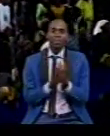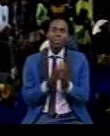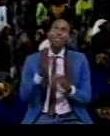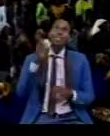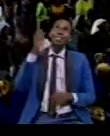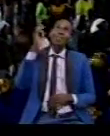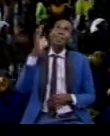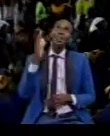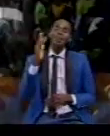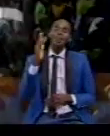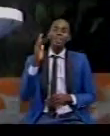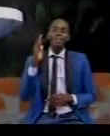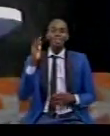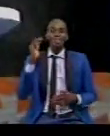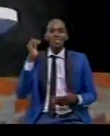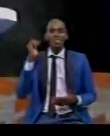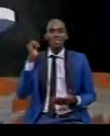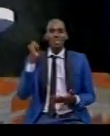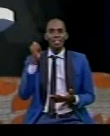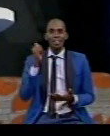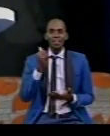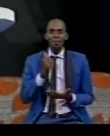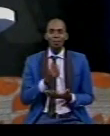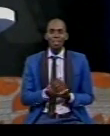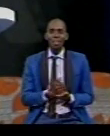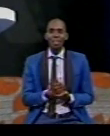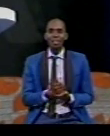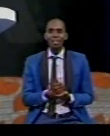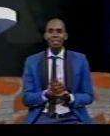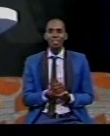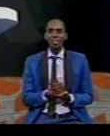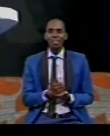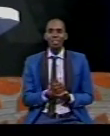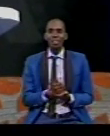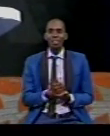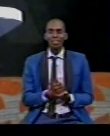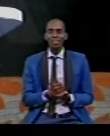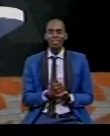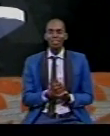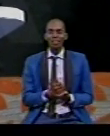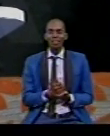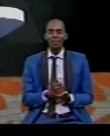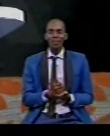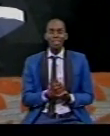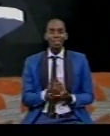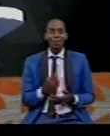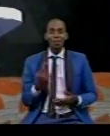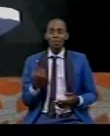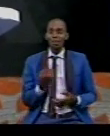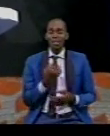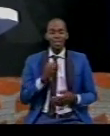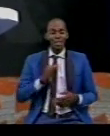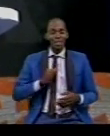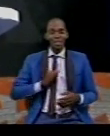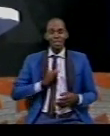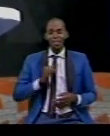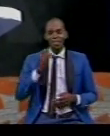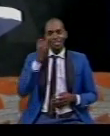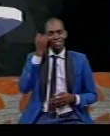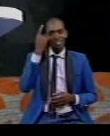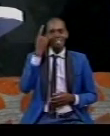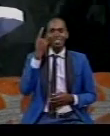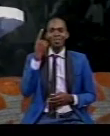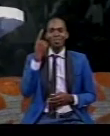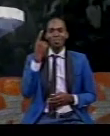over fellowships that are given unto the Lord. He reigns over the community that will come as a